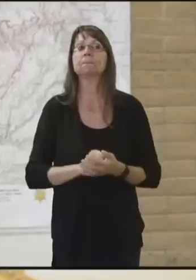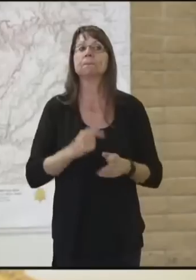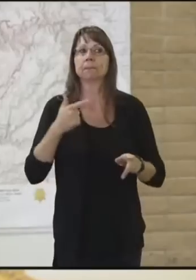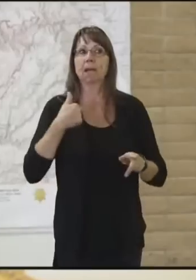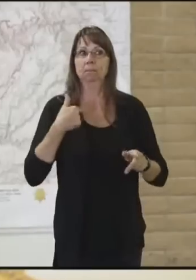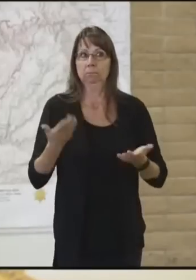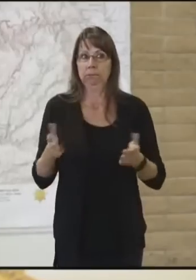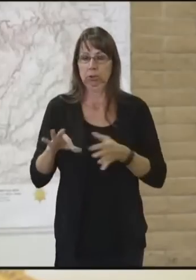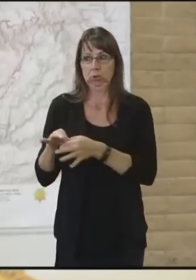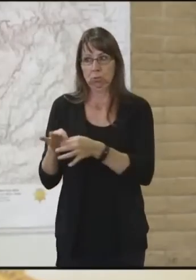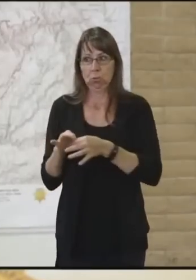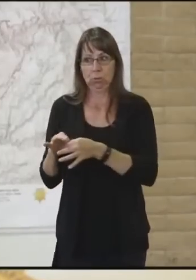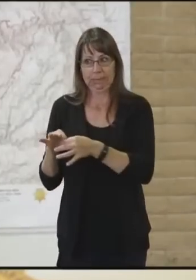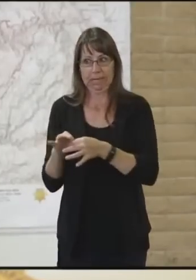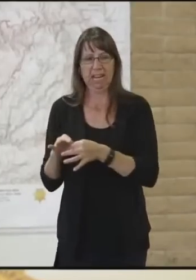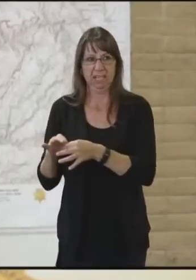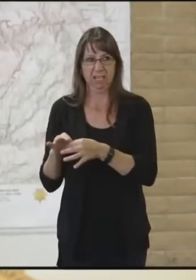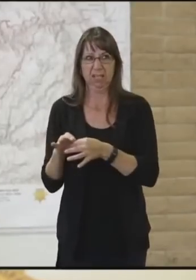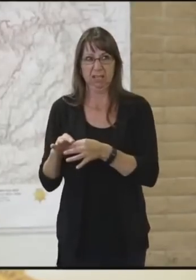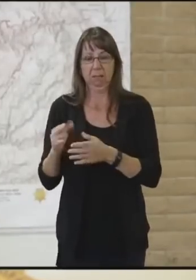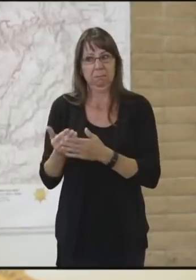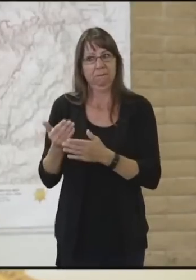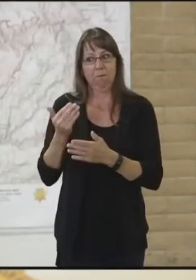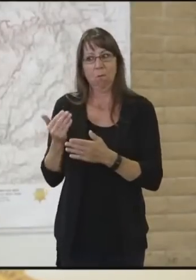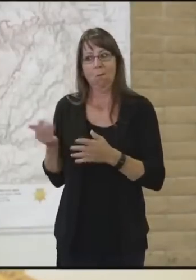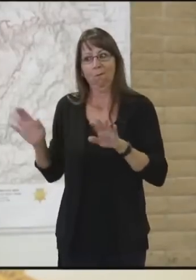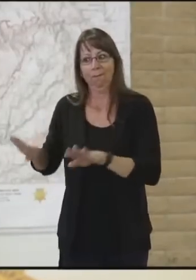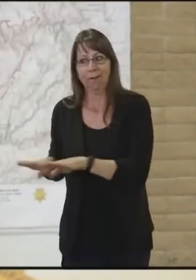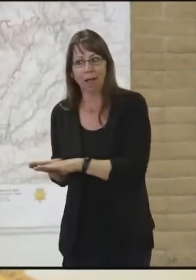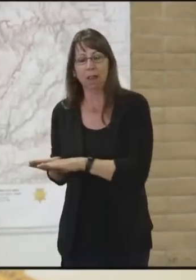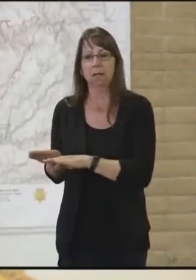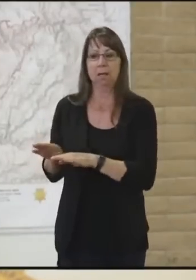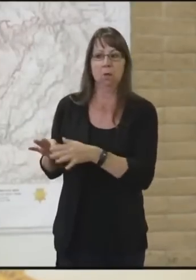coordinating things down in the valley and such, but,